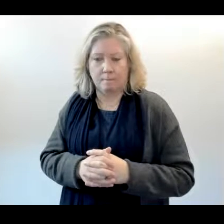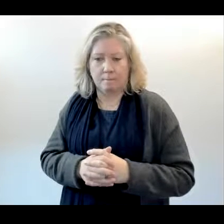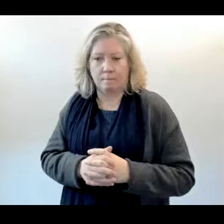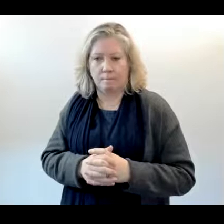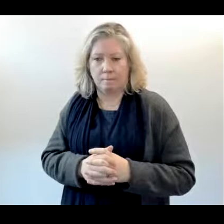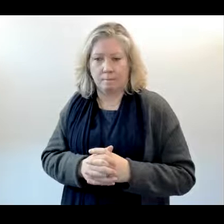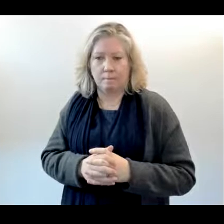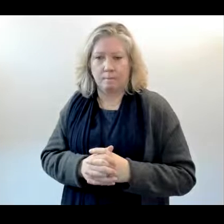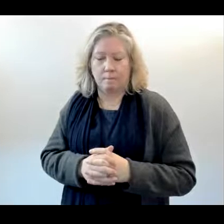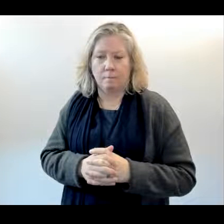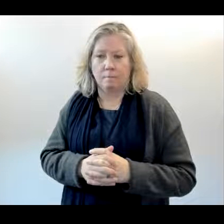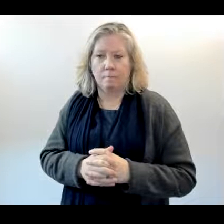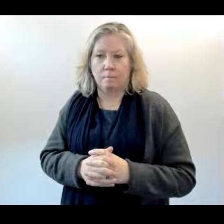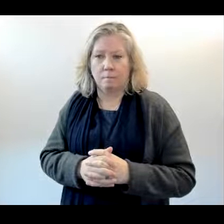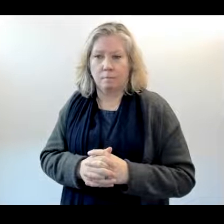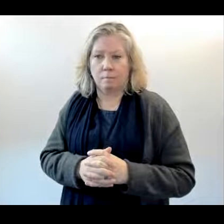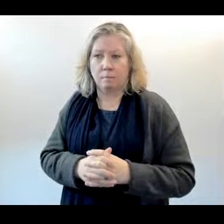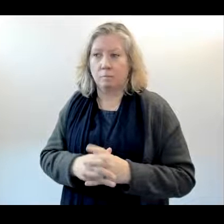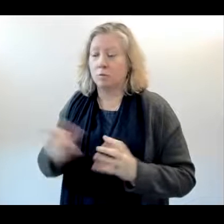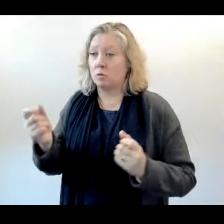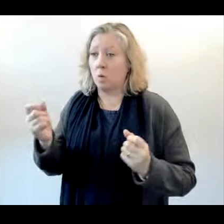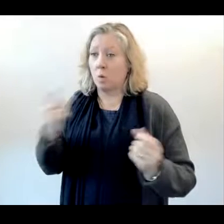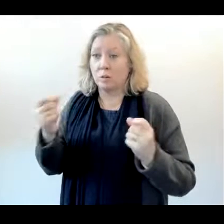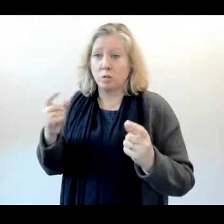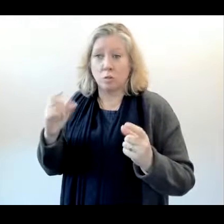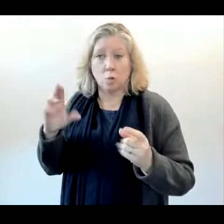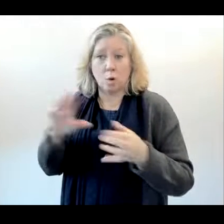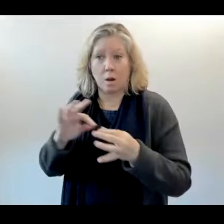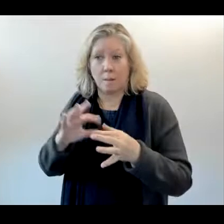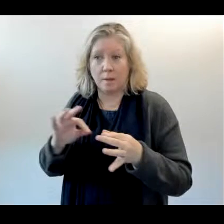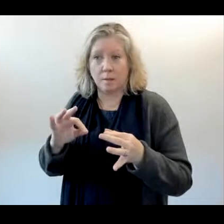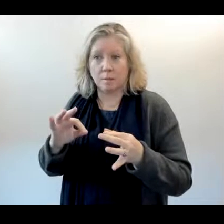sure. Any questions or comments for the board from